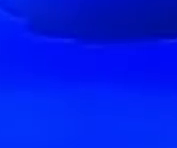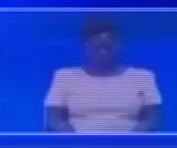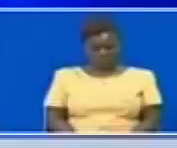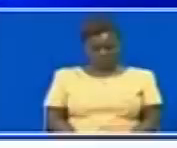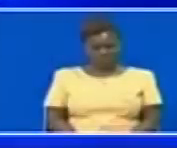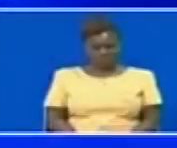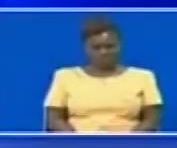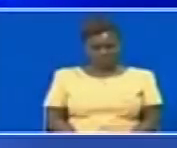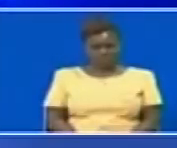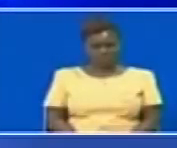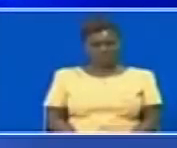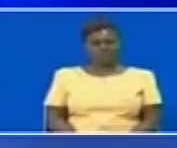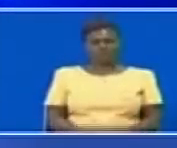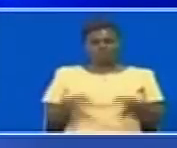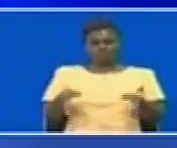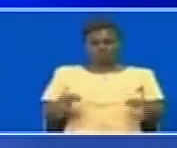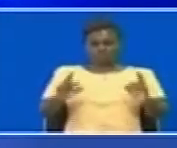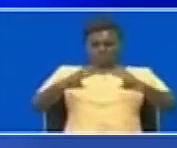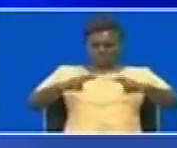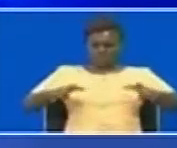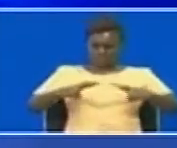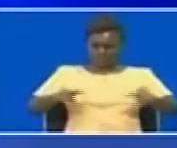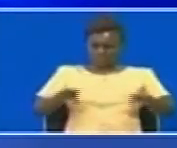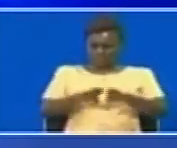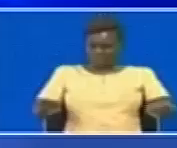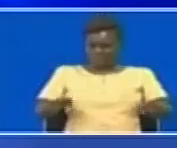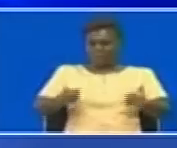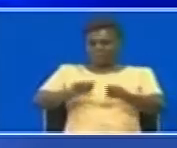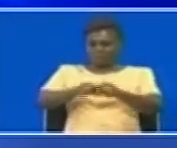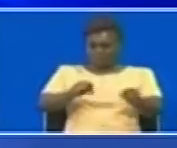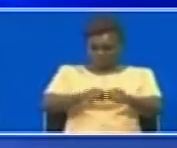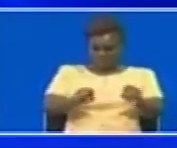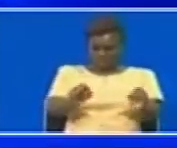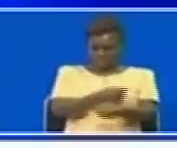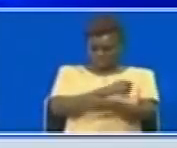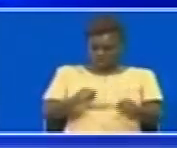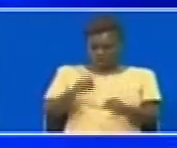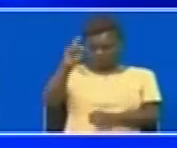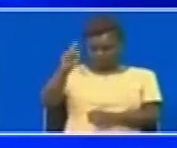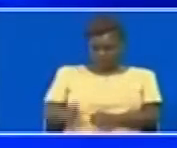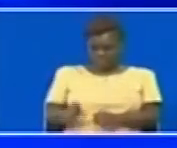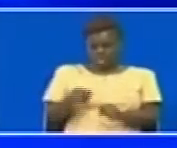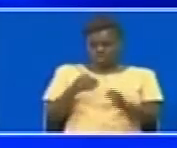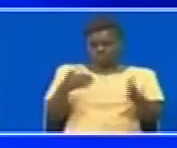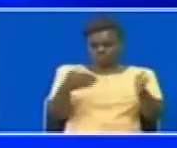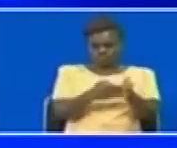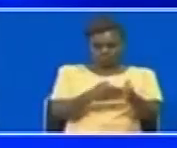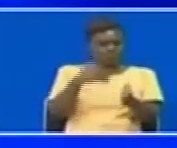stage. According to the county officials, the infected farms must be destroyed immediately to stop further spread of the disease.